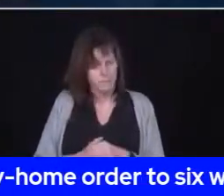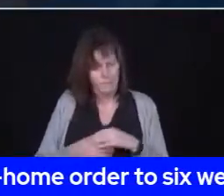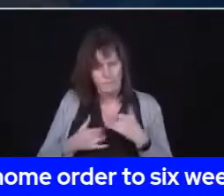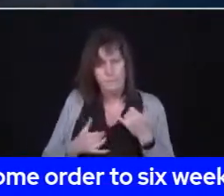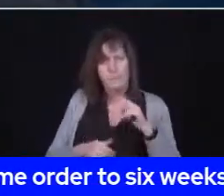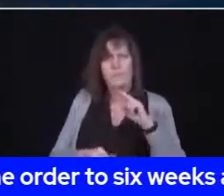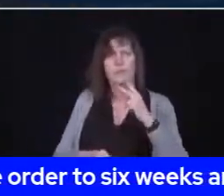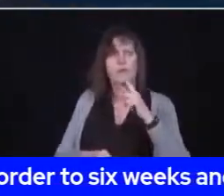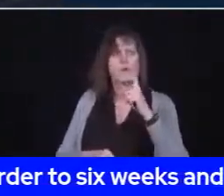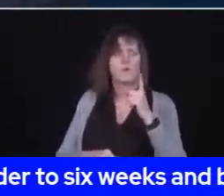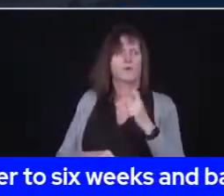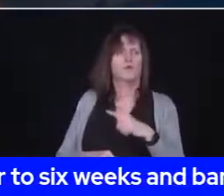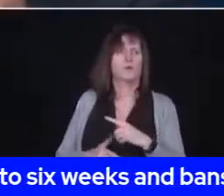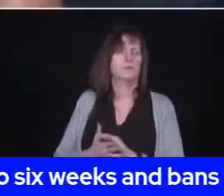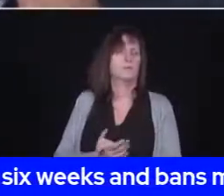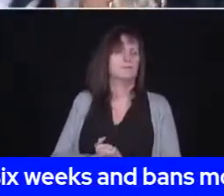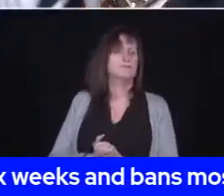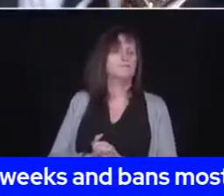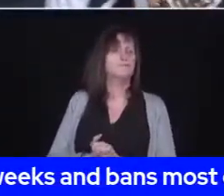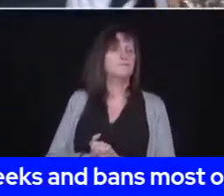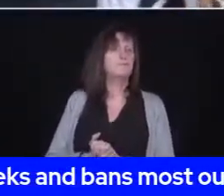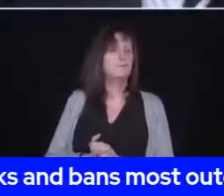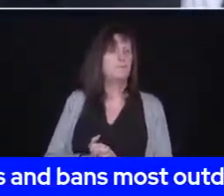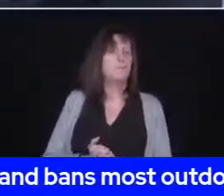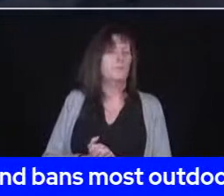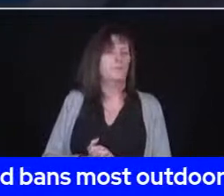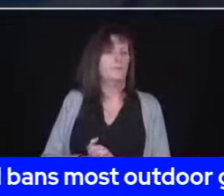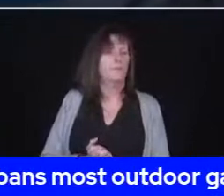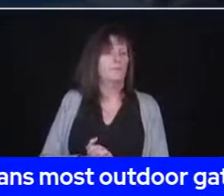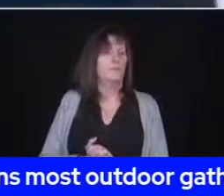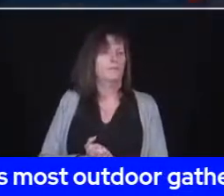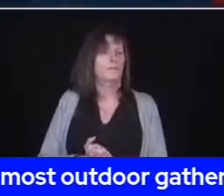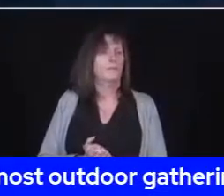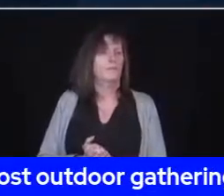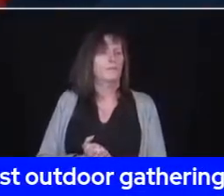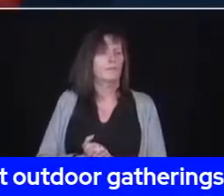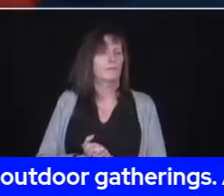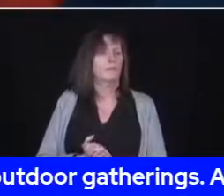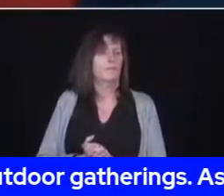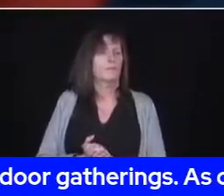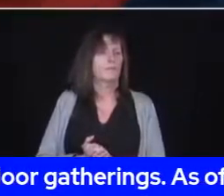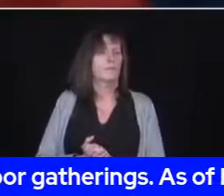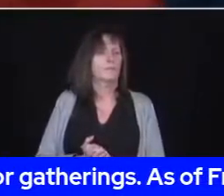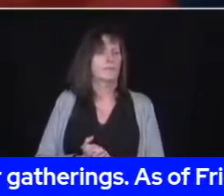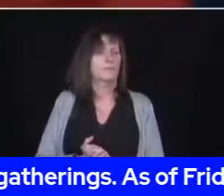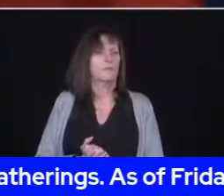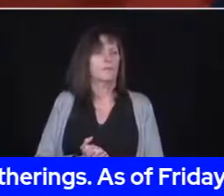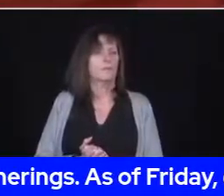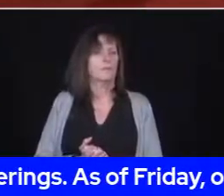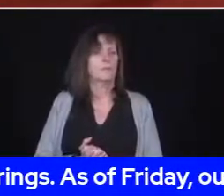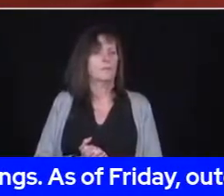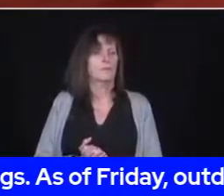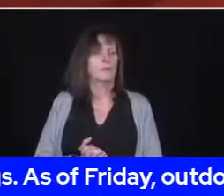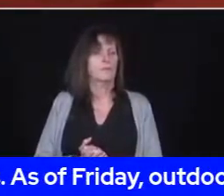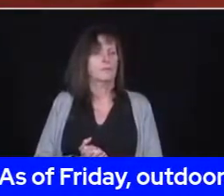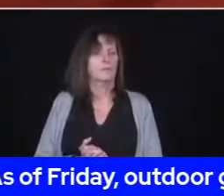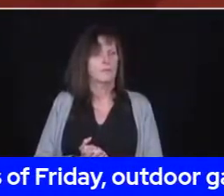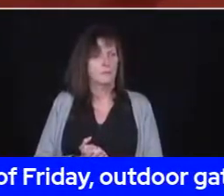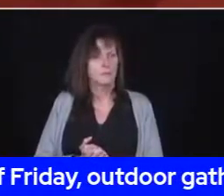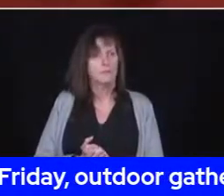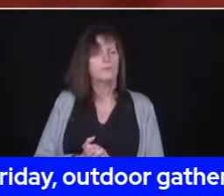Okay, thanks everyone and Monte for that. Changing tack to the travel restrictions on the